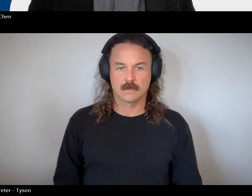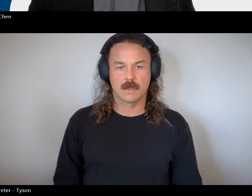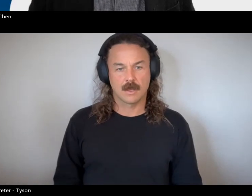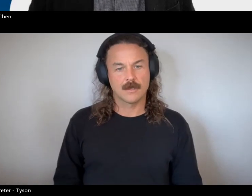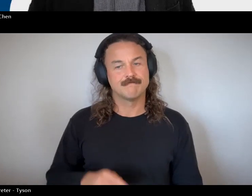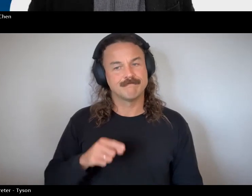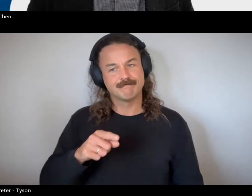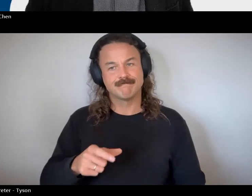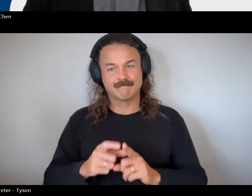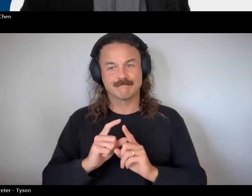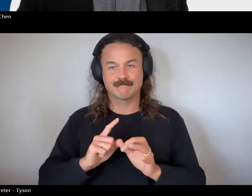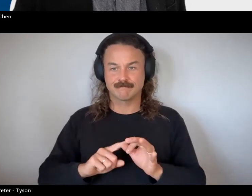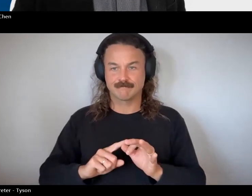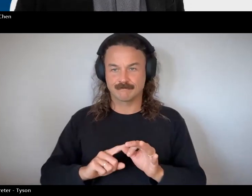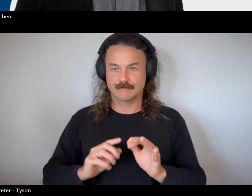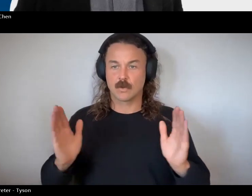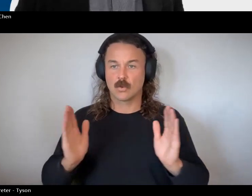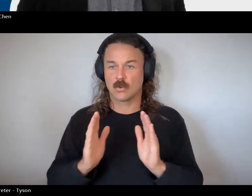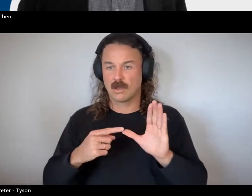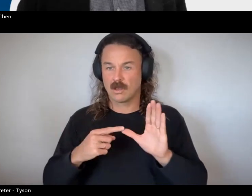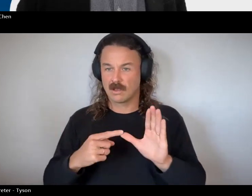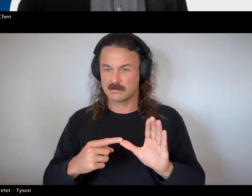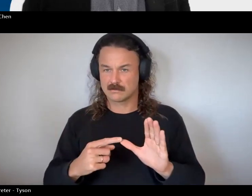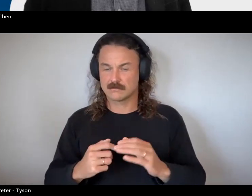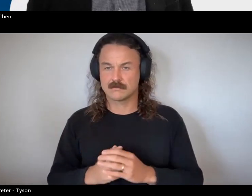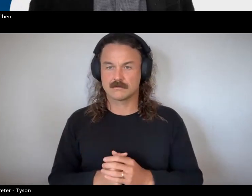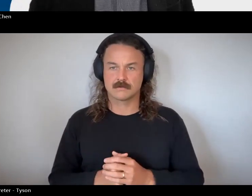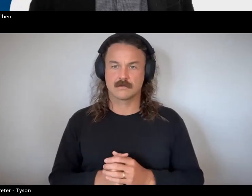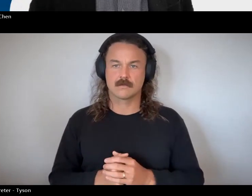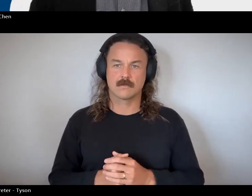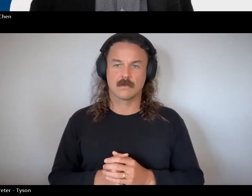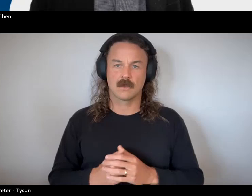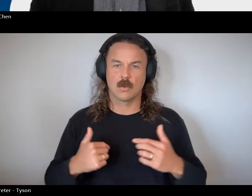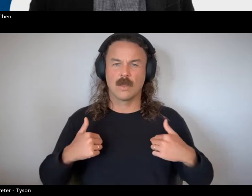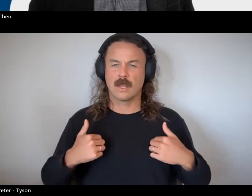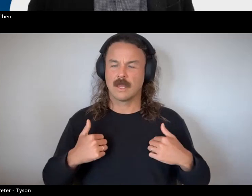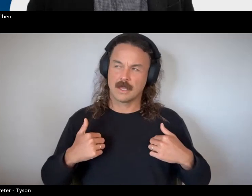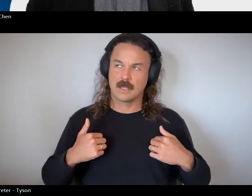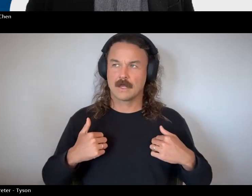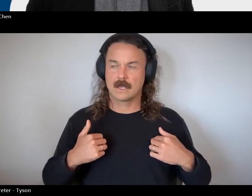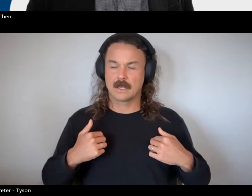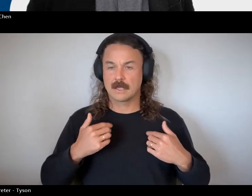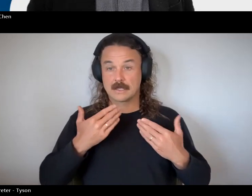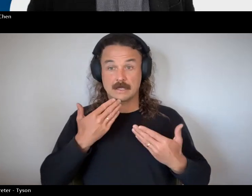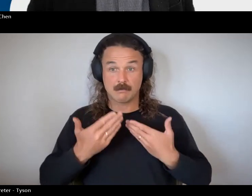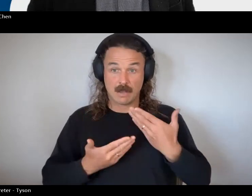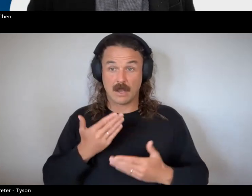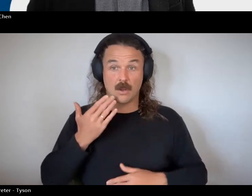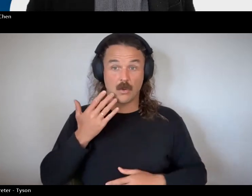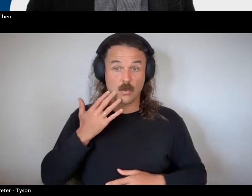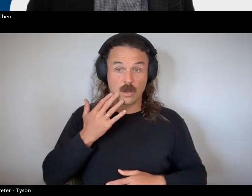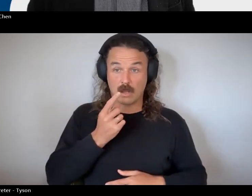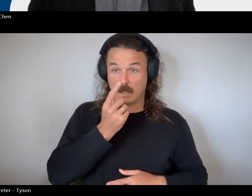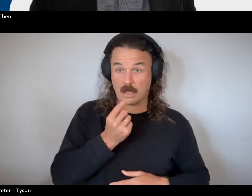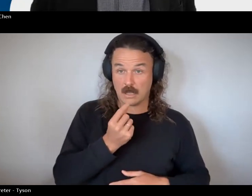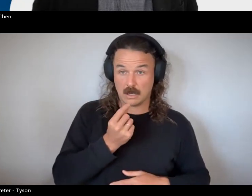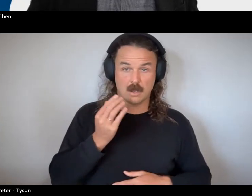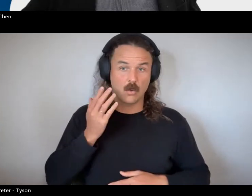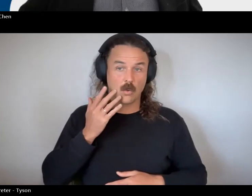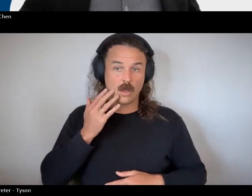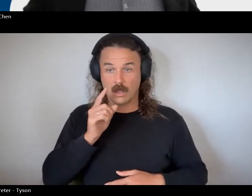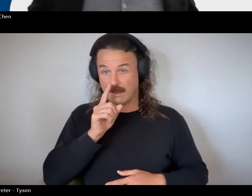we're kind of agnostic about when it can and can't be used, in the sense we've created a wide index which we